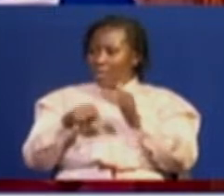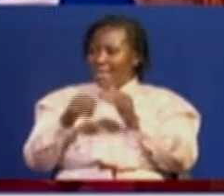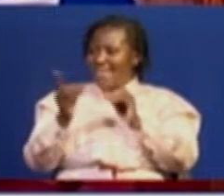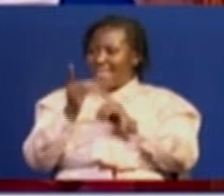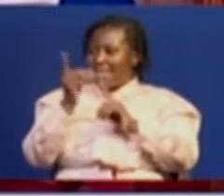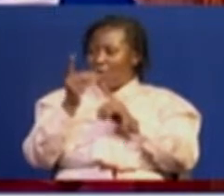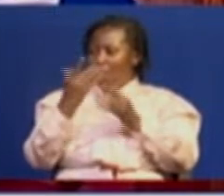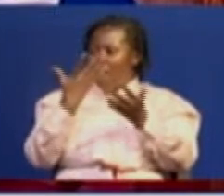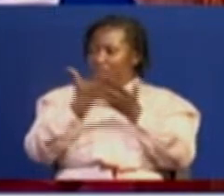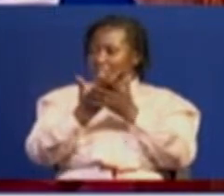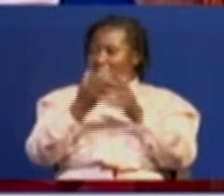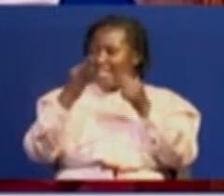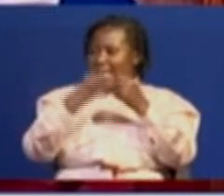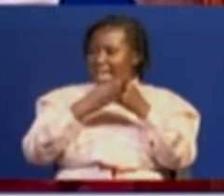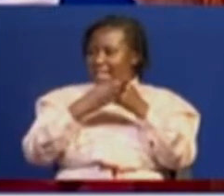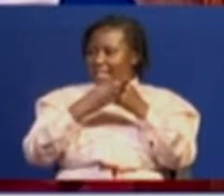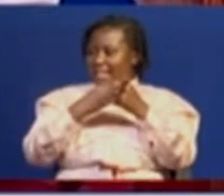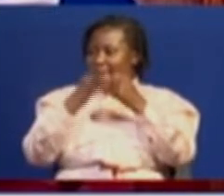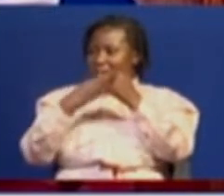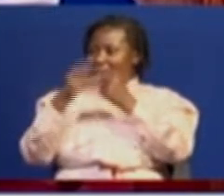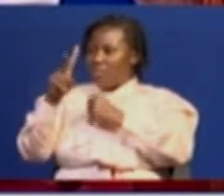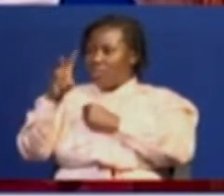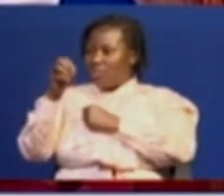And the date of arrest is